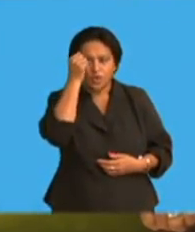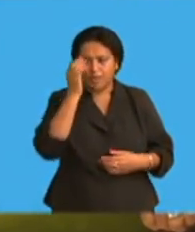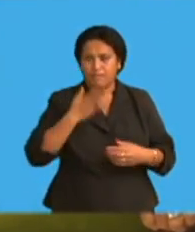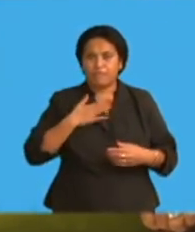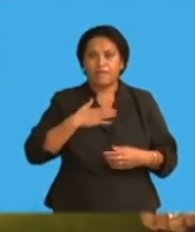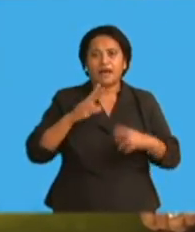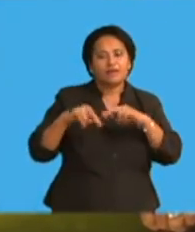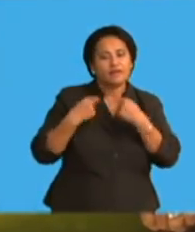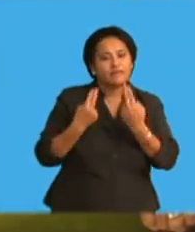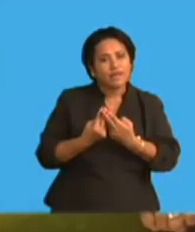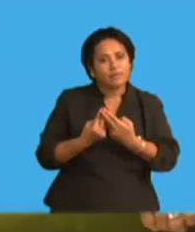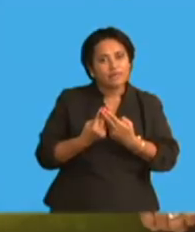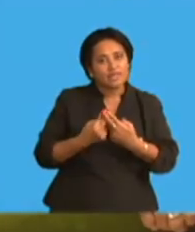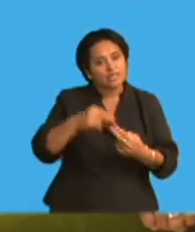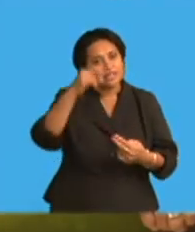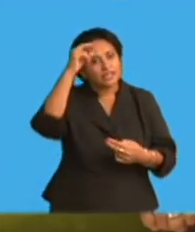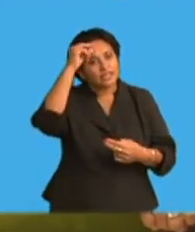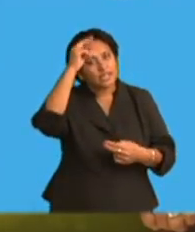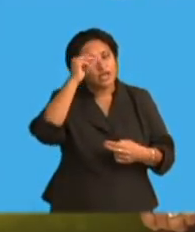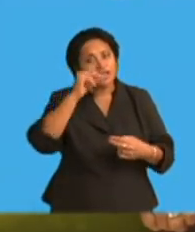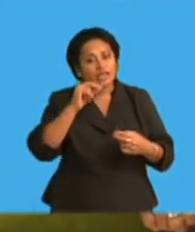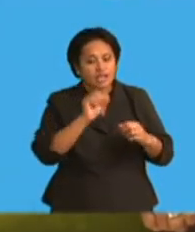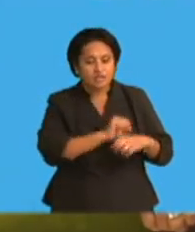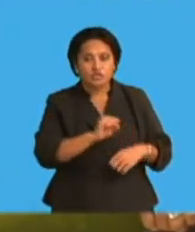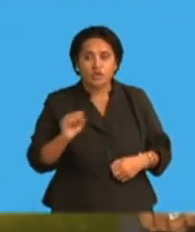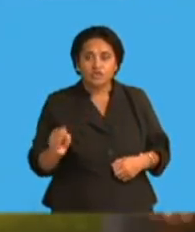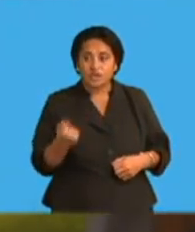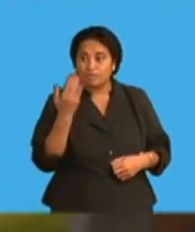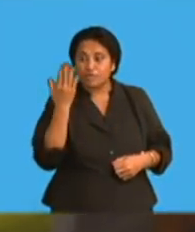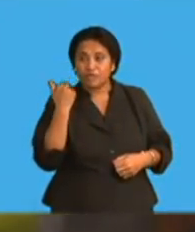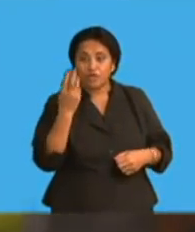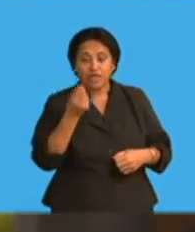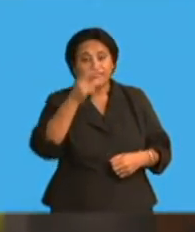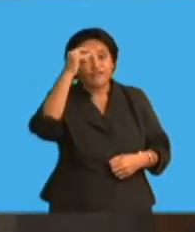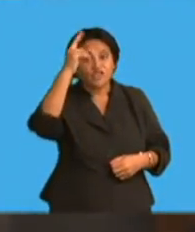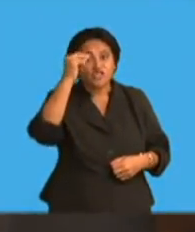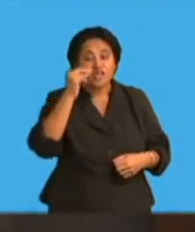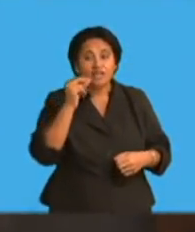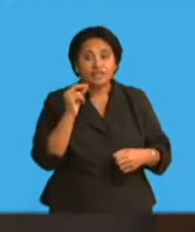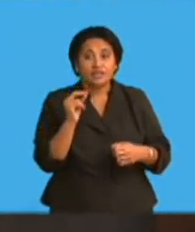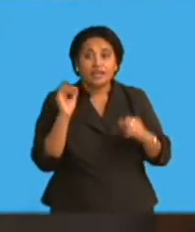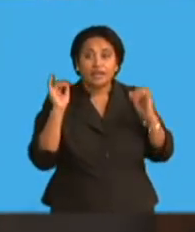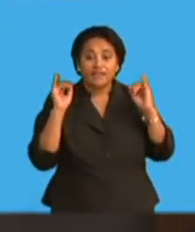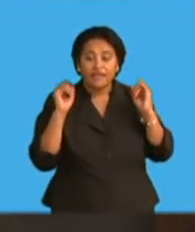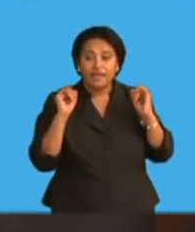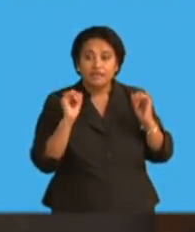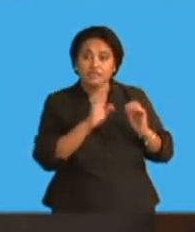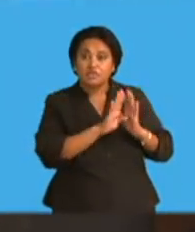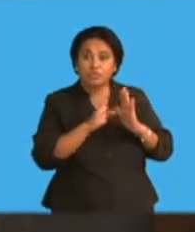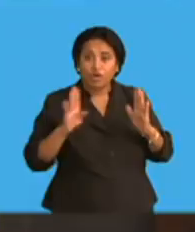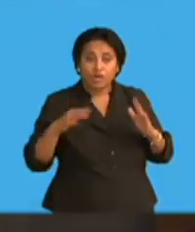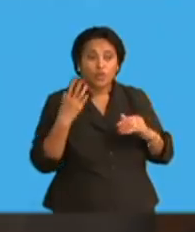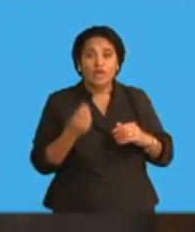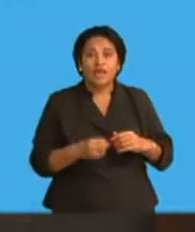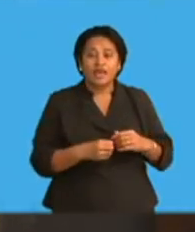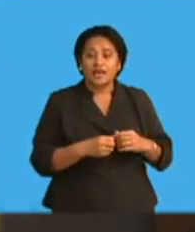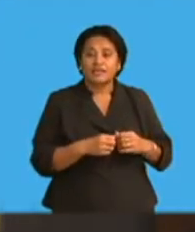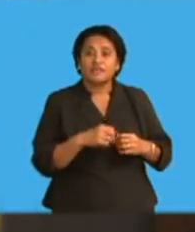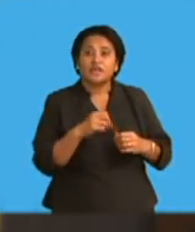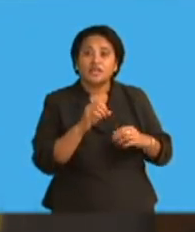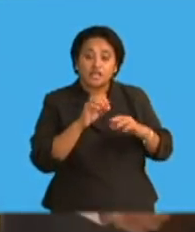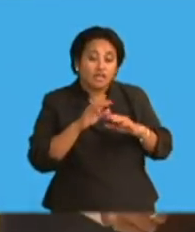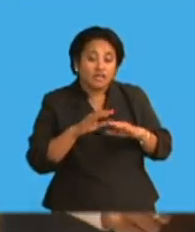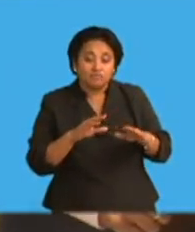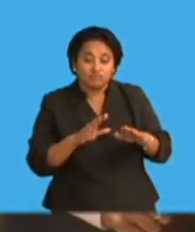me. The Itauke scholarship, what they used to call the Fijian Affairs Board. We had certain children of chiefs who kept on failing but kept on getting